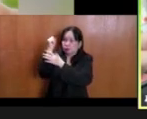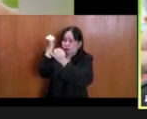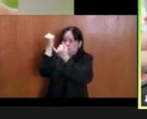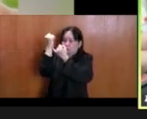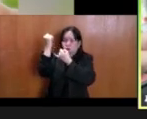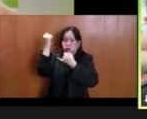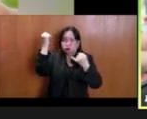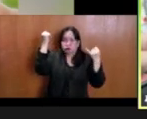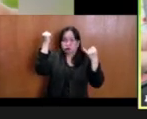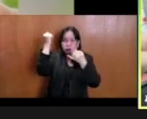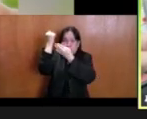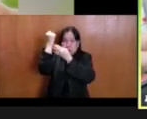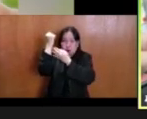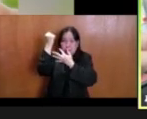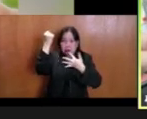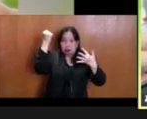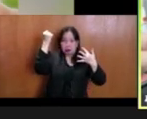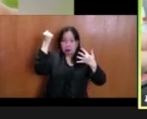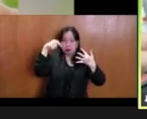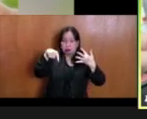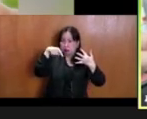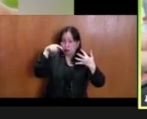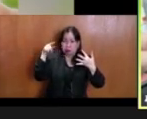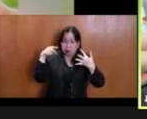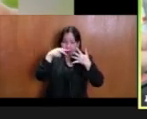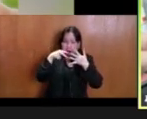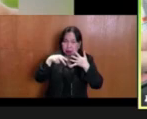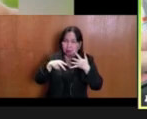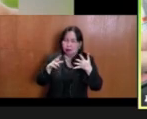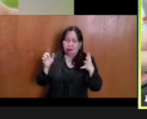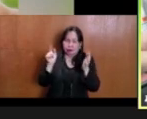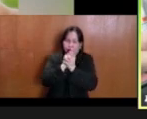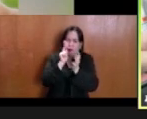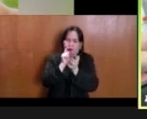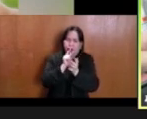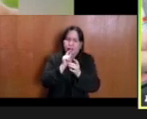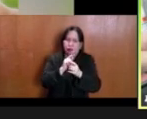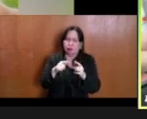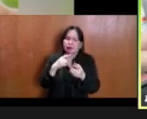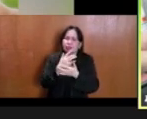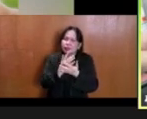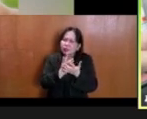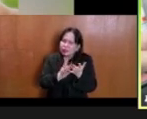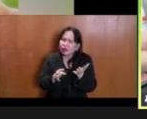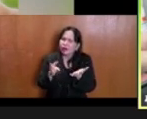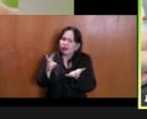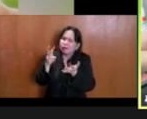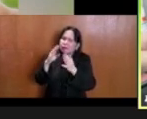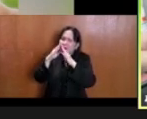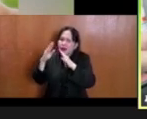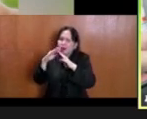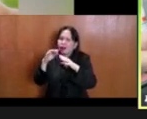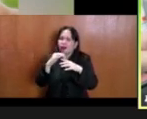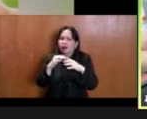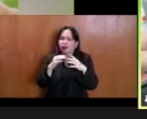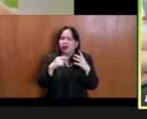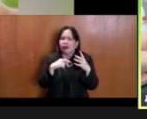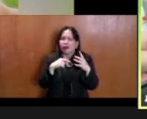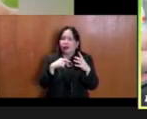lines. Unfortunately, there are cases that there are dwellings just